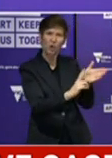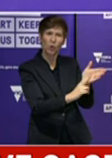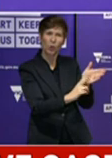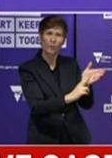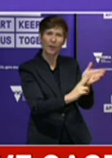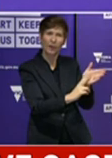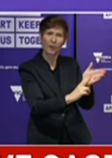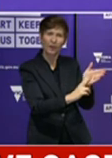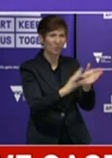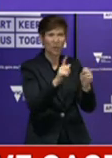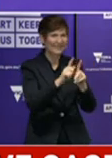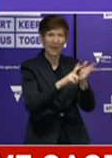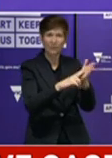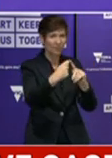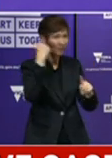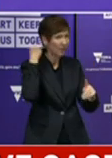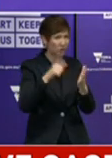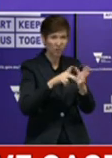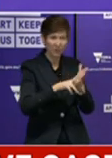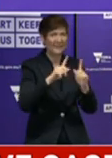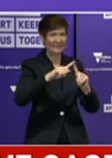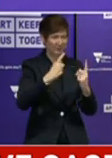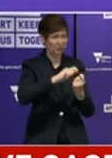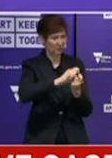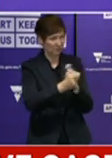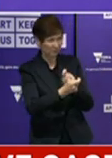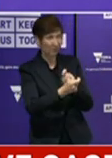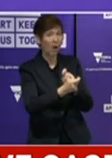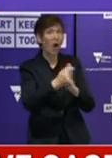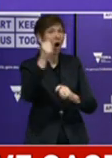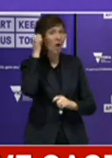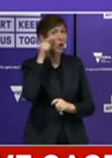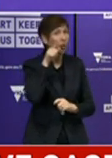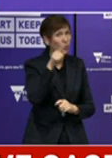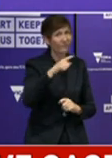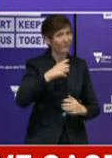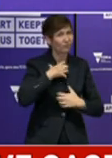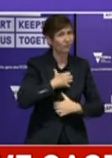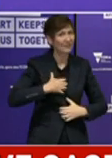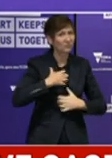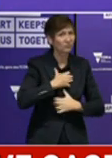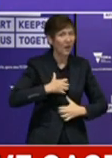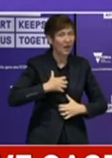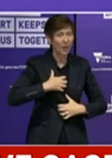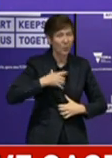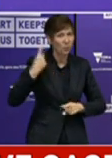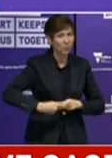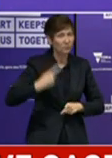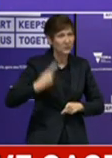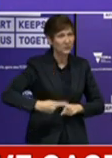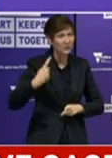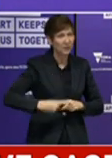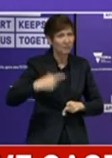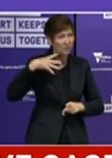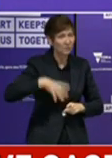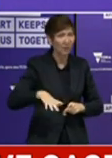it lasts for just a few weeks. I appreciate the frustration. Everyone would love to get to the end of that journey as fast as possible. Everyone would like to go back